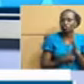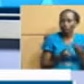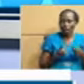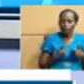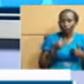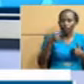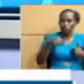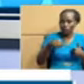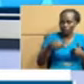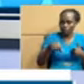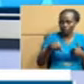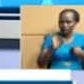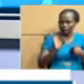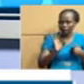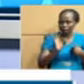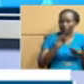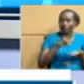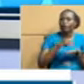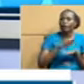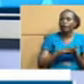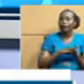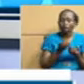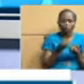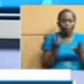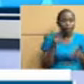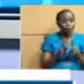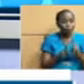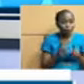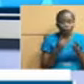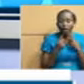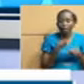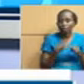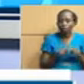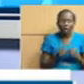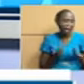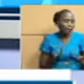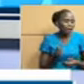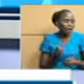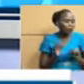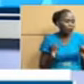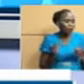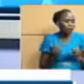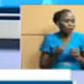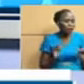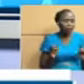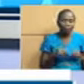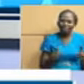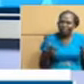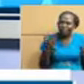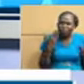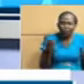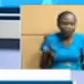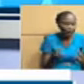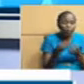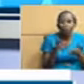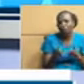quality data, because many people just talk about the fact that we do not have money, but we don't even know how many